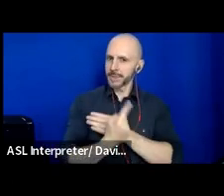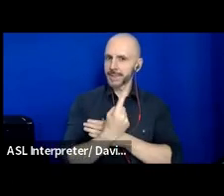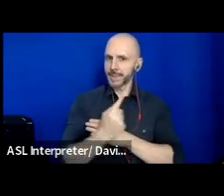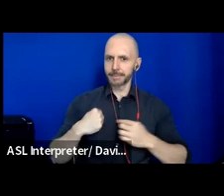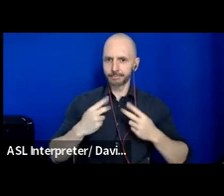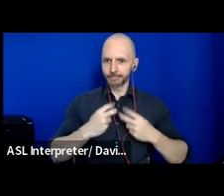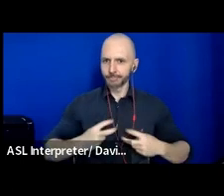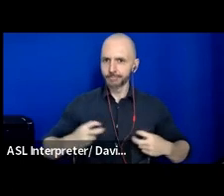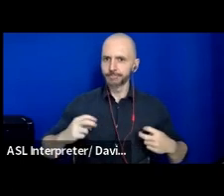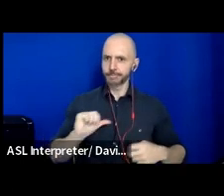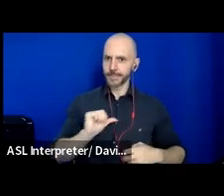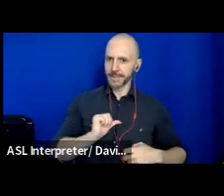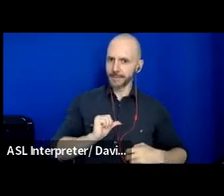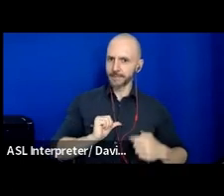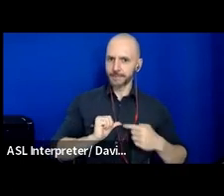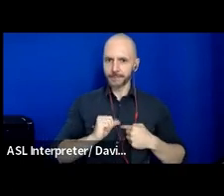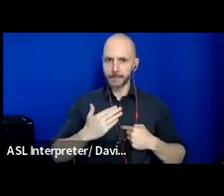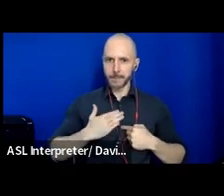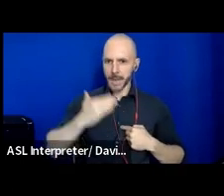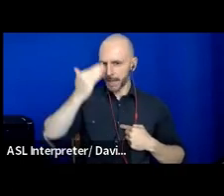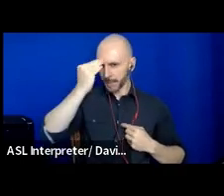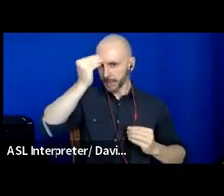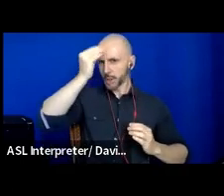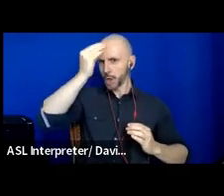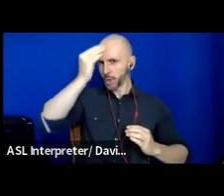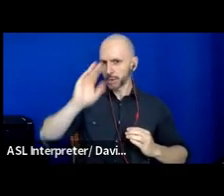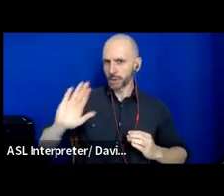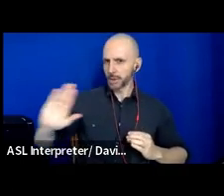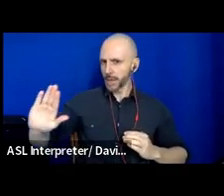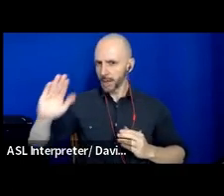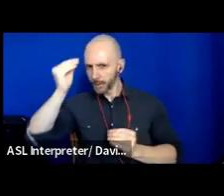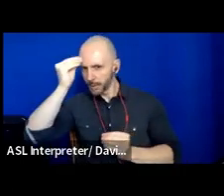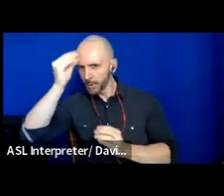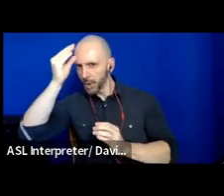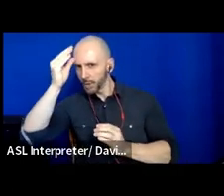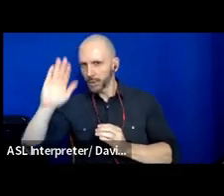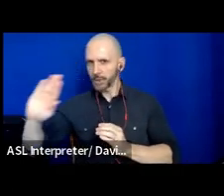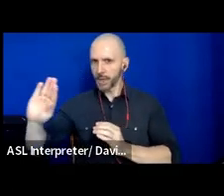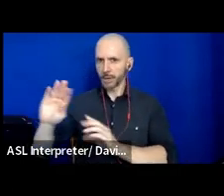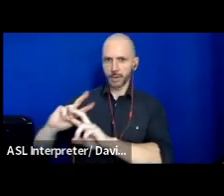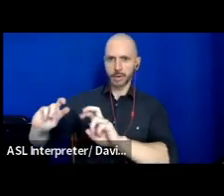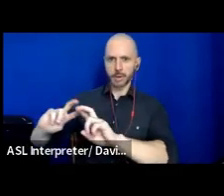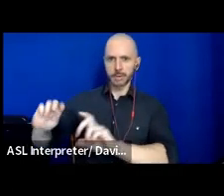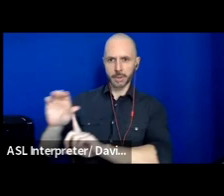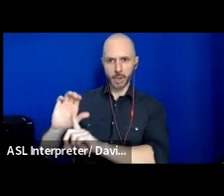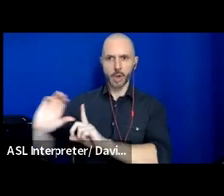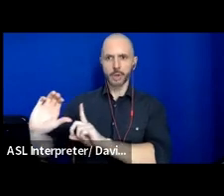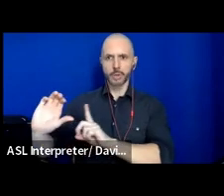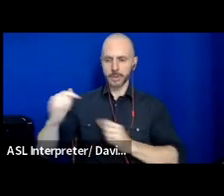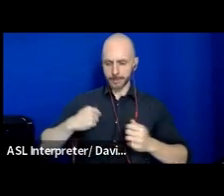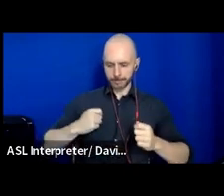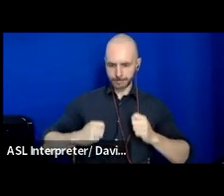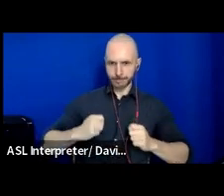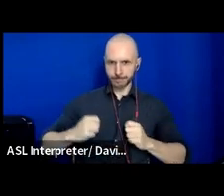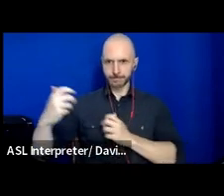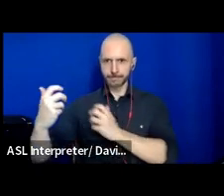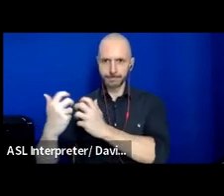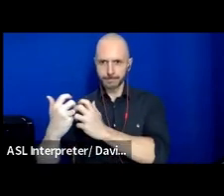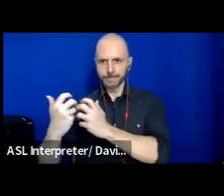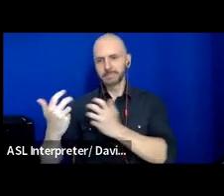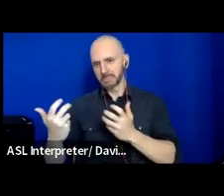about people, our own knowledge, and then the skills that we need to develop to actually do this as keep progressing in ways to do this more